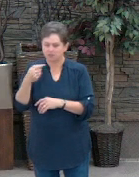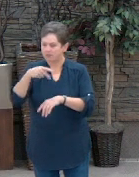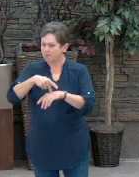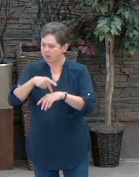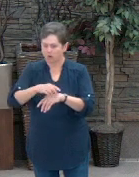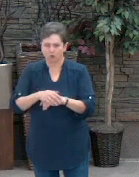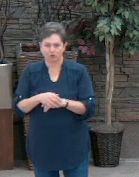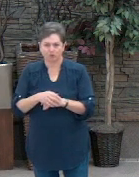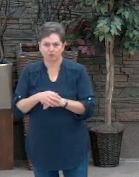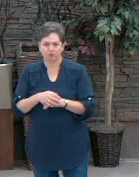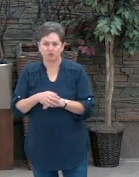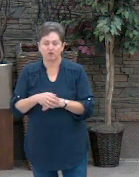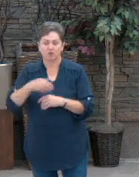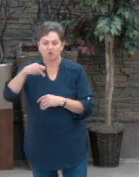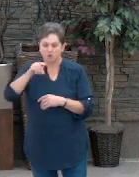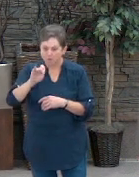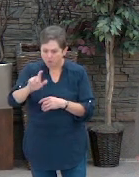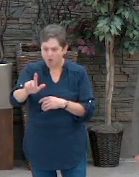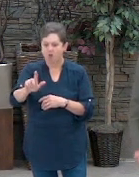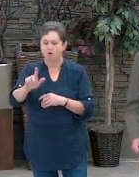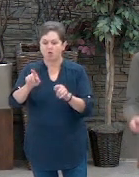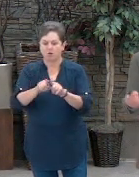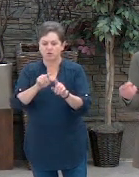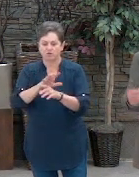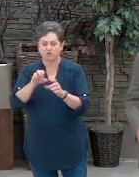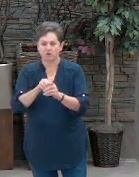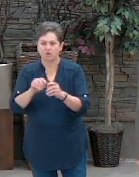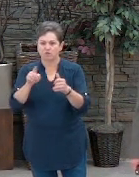Peter. Paul gets into the act.